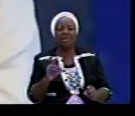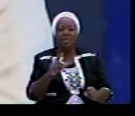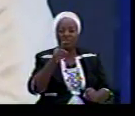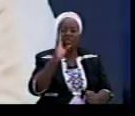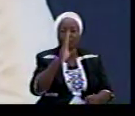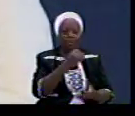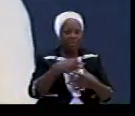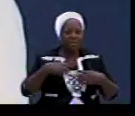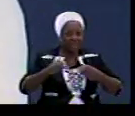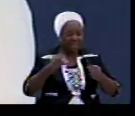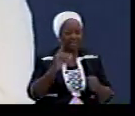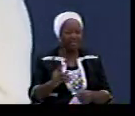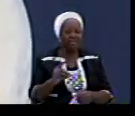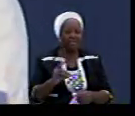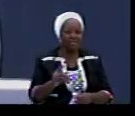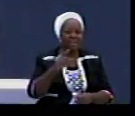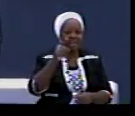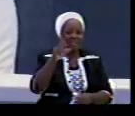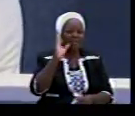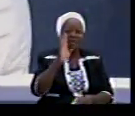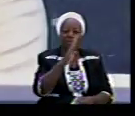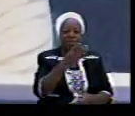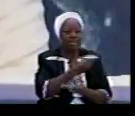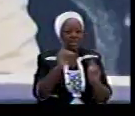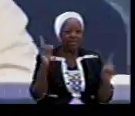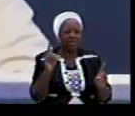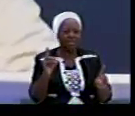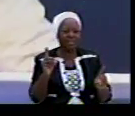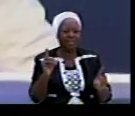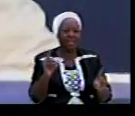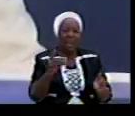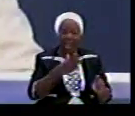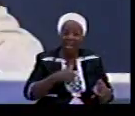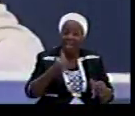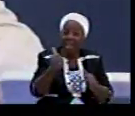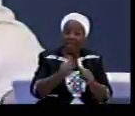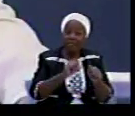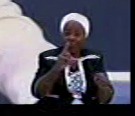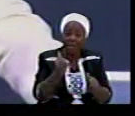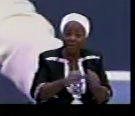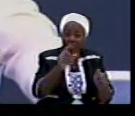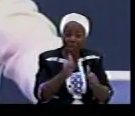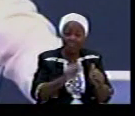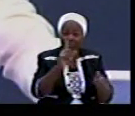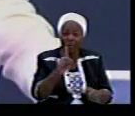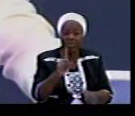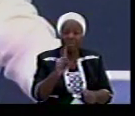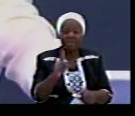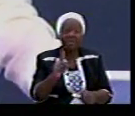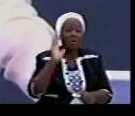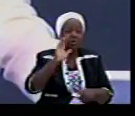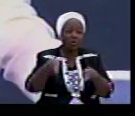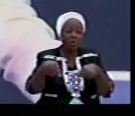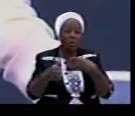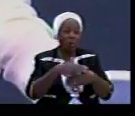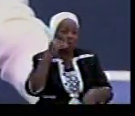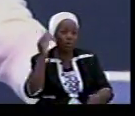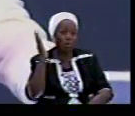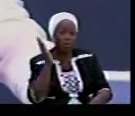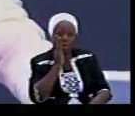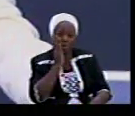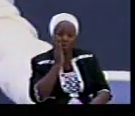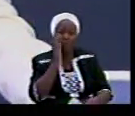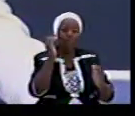And everyone, everyone, everyone will go back home with songs and testimony of